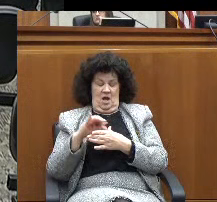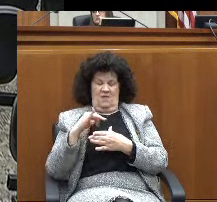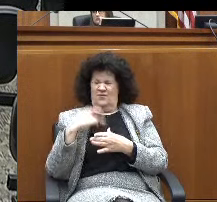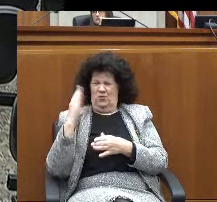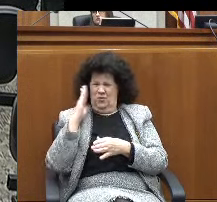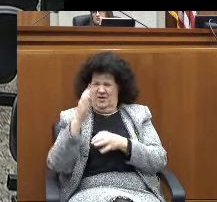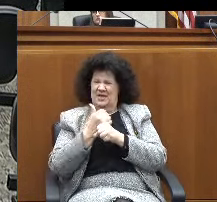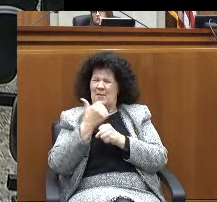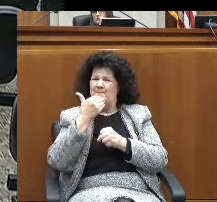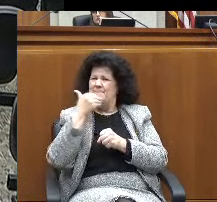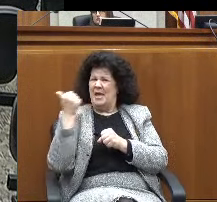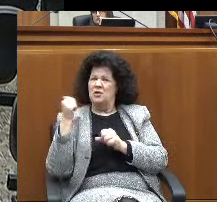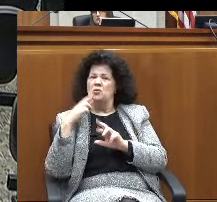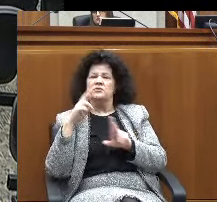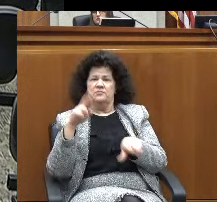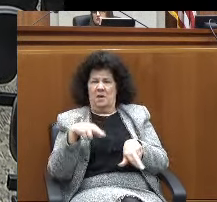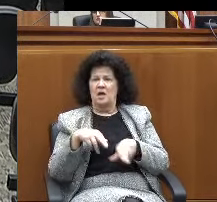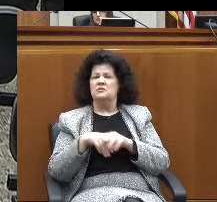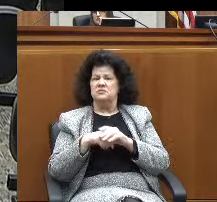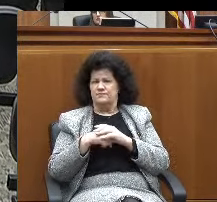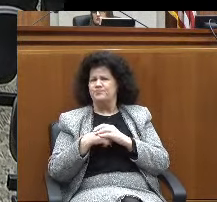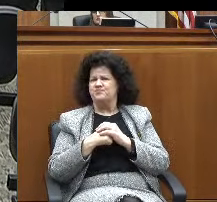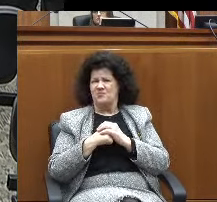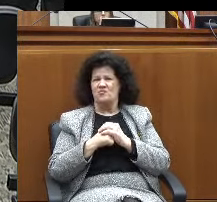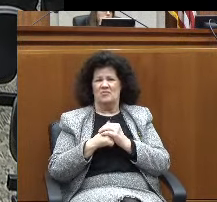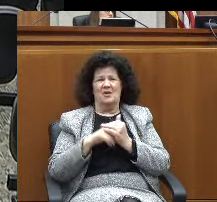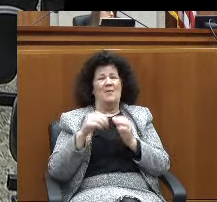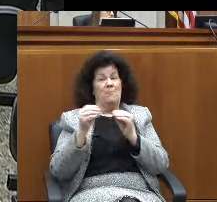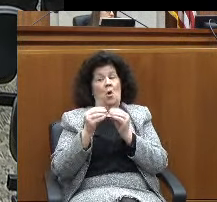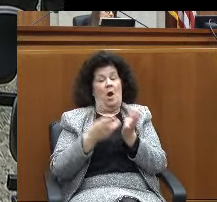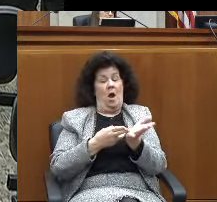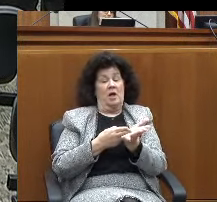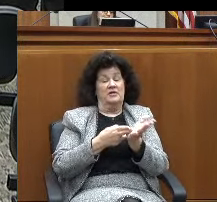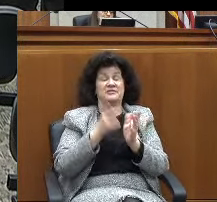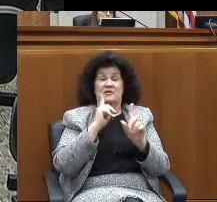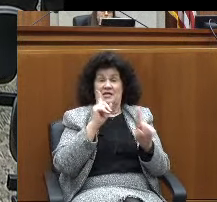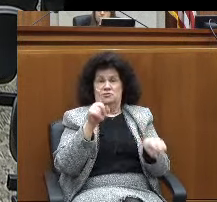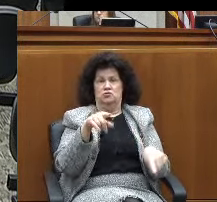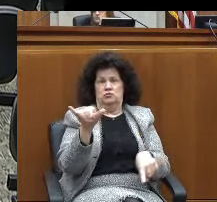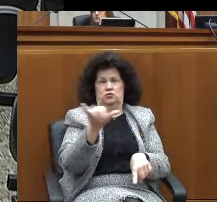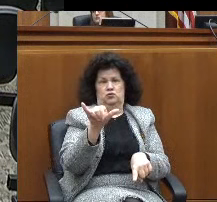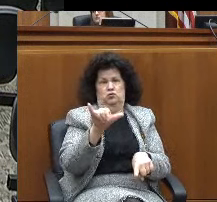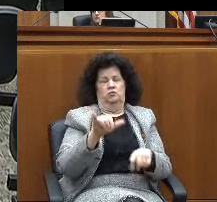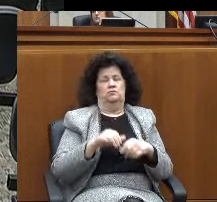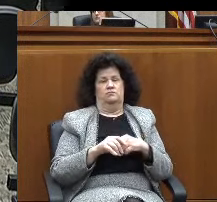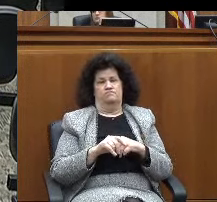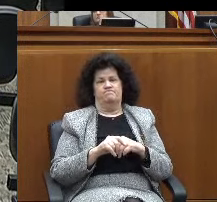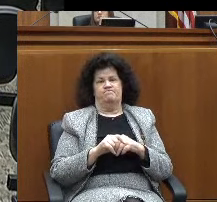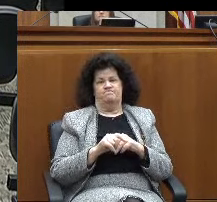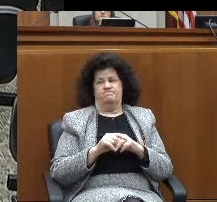better response rate, but we would also get more honest answers about why they're leaving their profession.